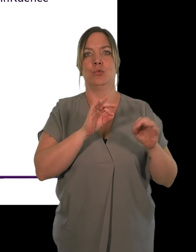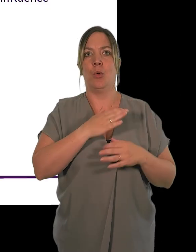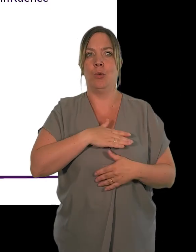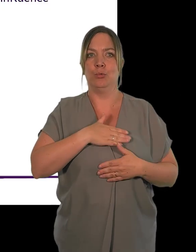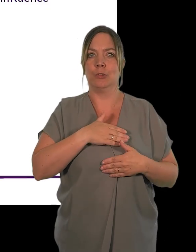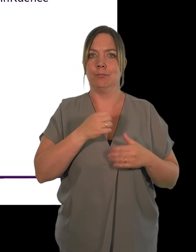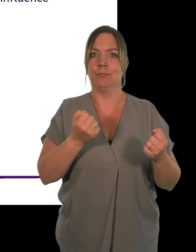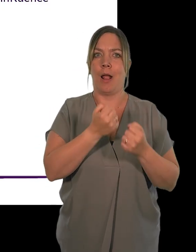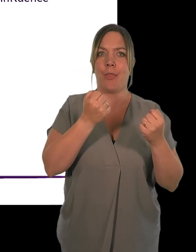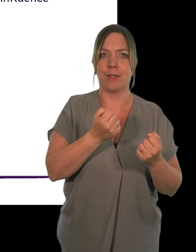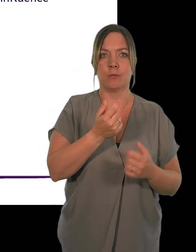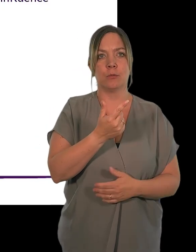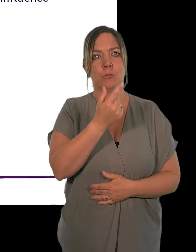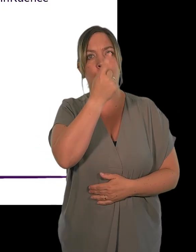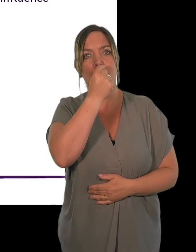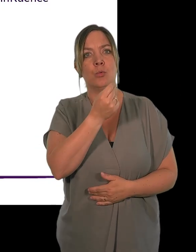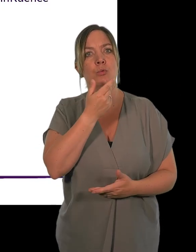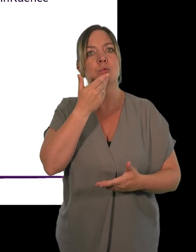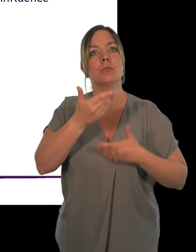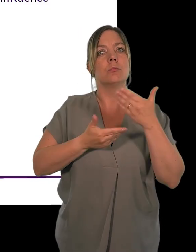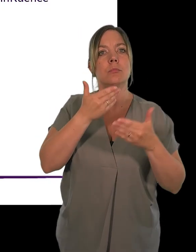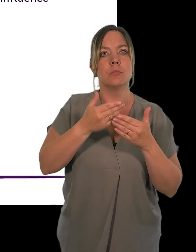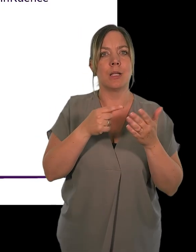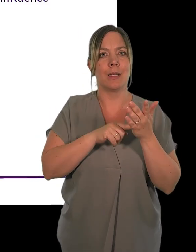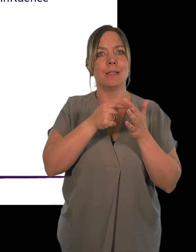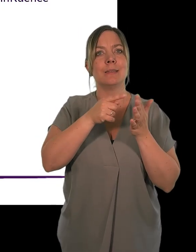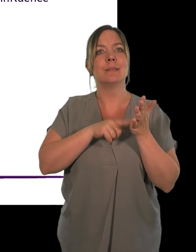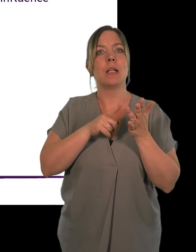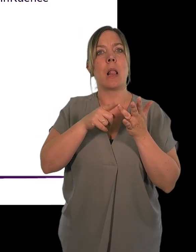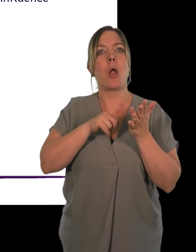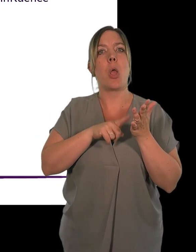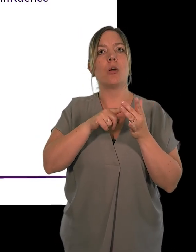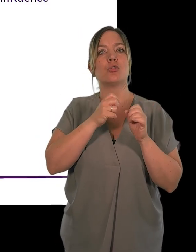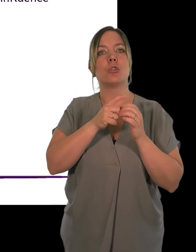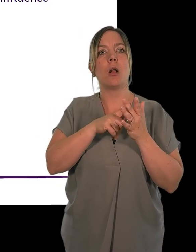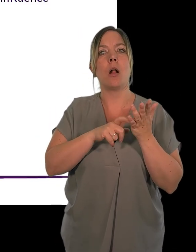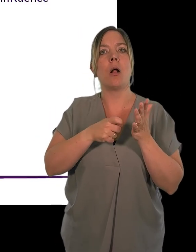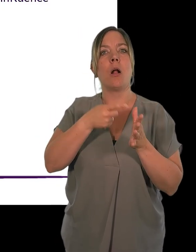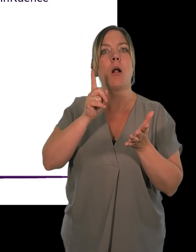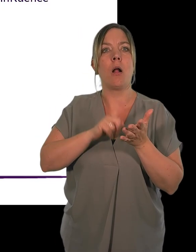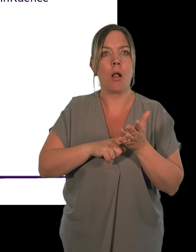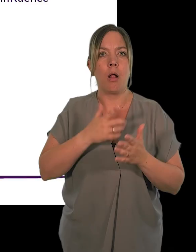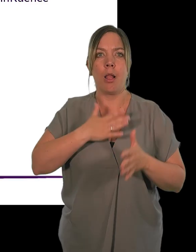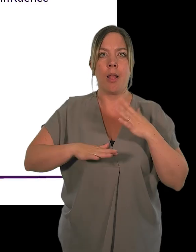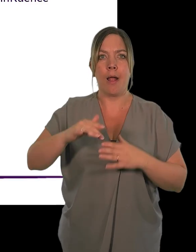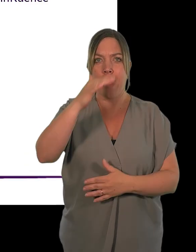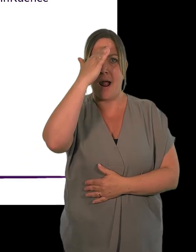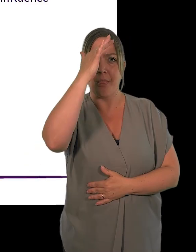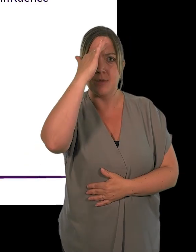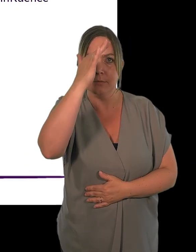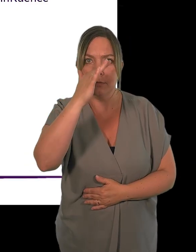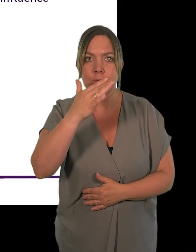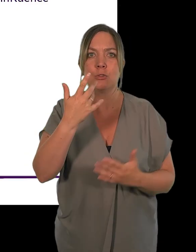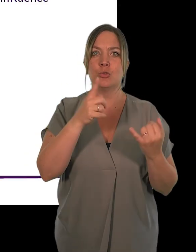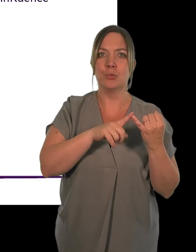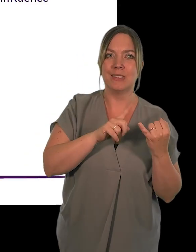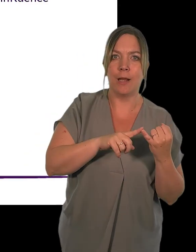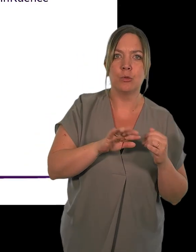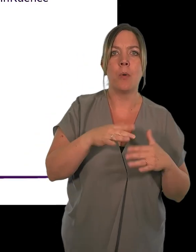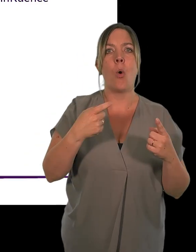You could draw on teleological ethics and utilitarianism, or